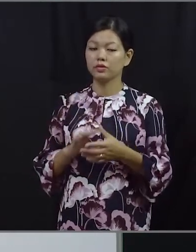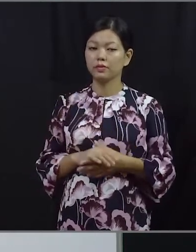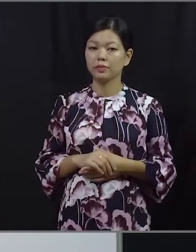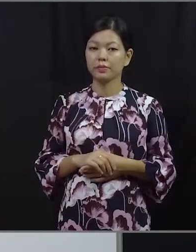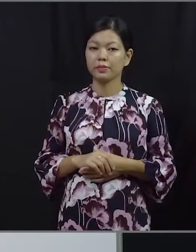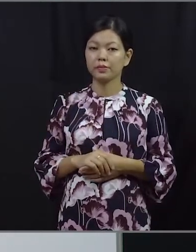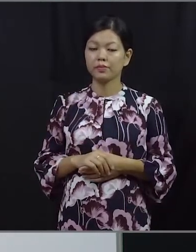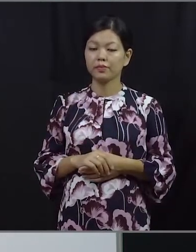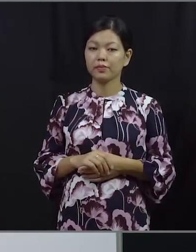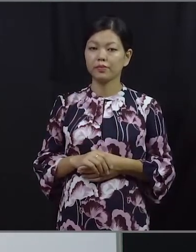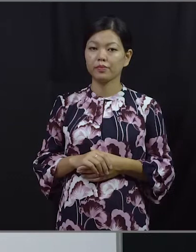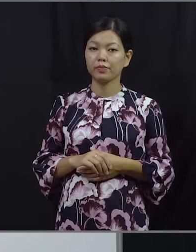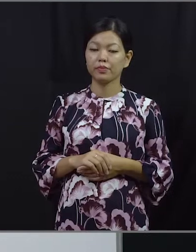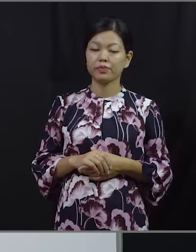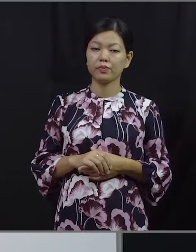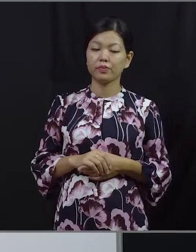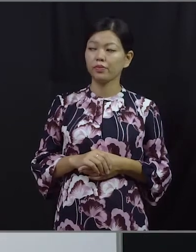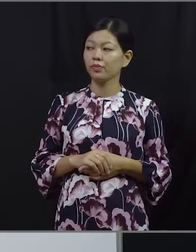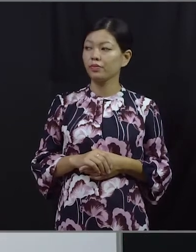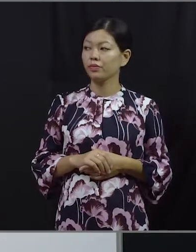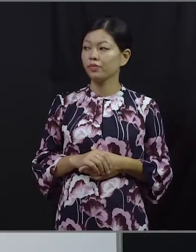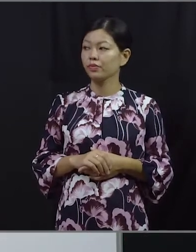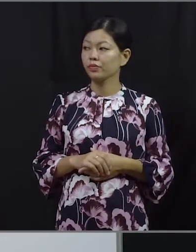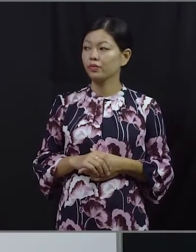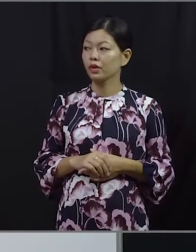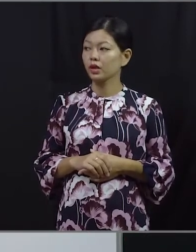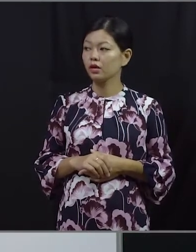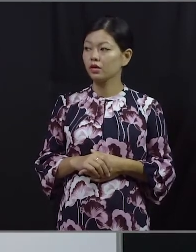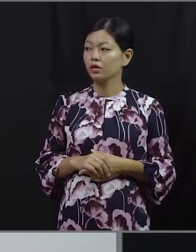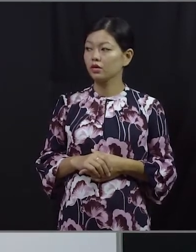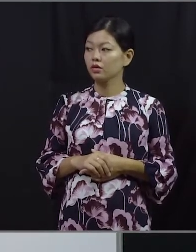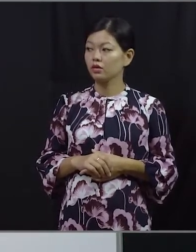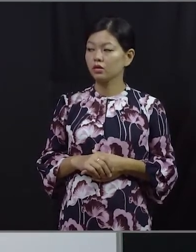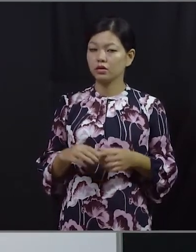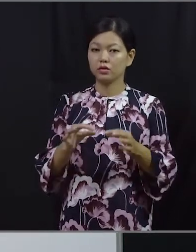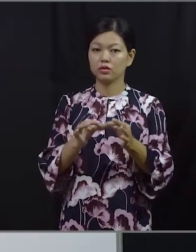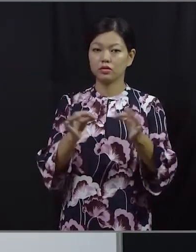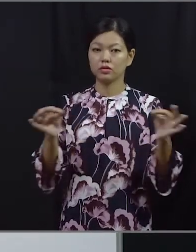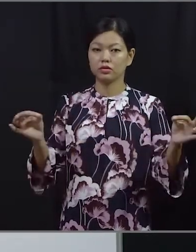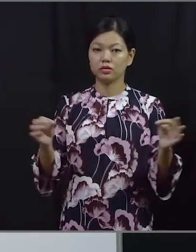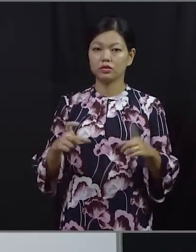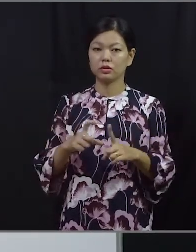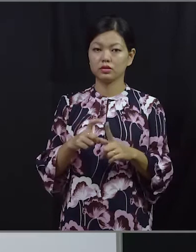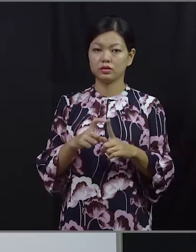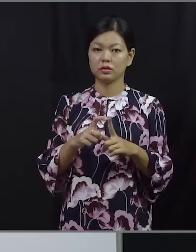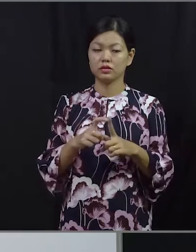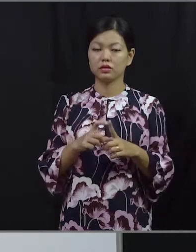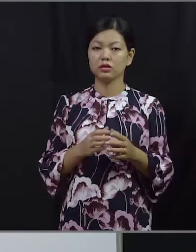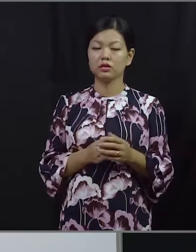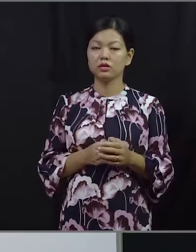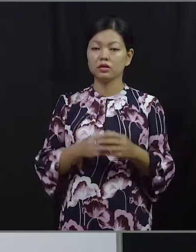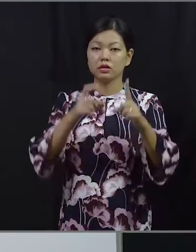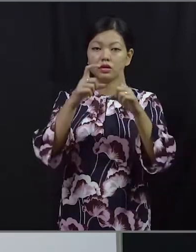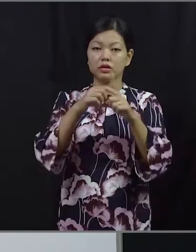now here I have placed this, means this is construction at point capital